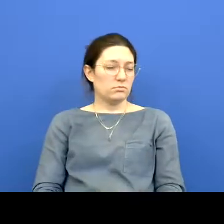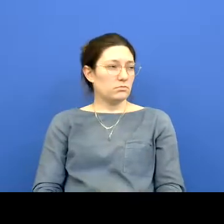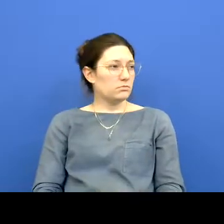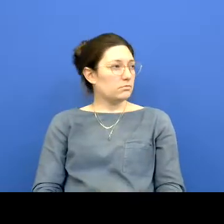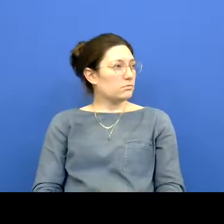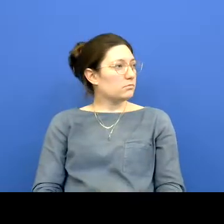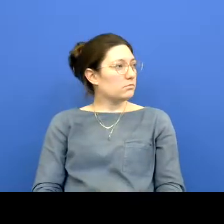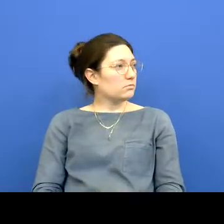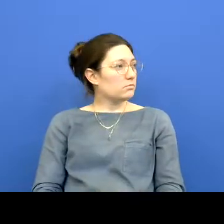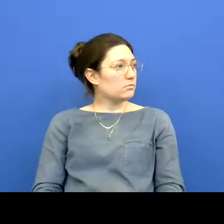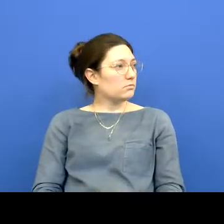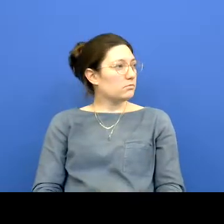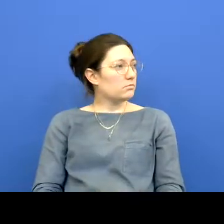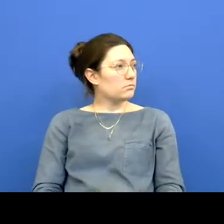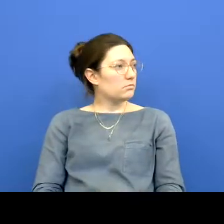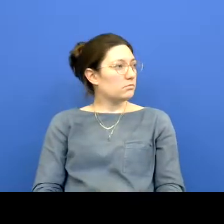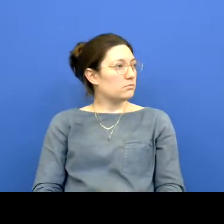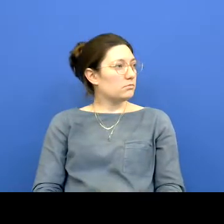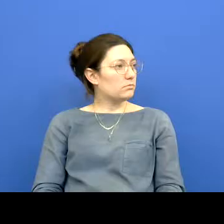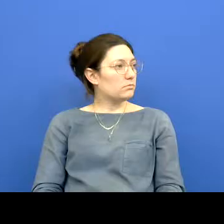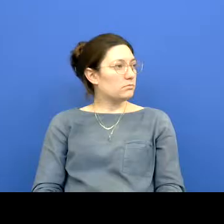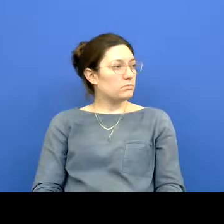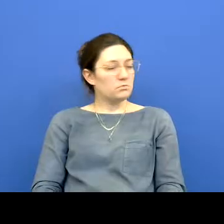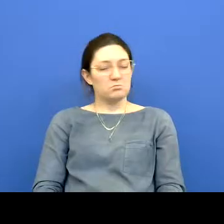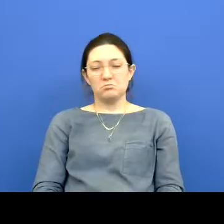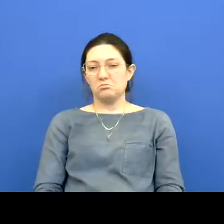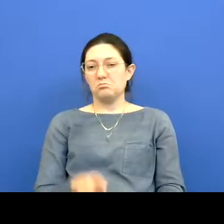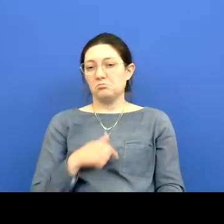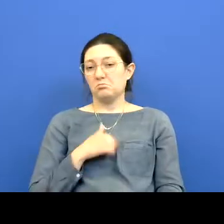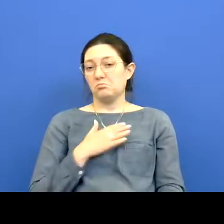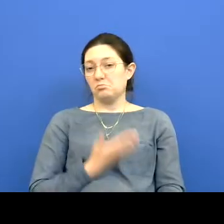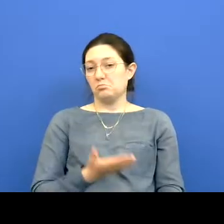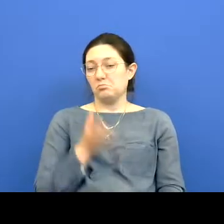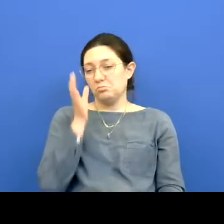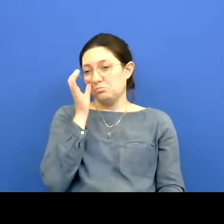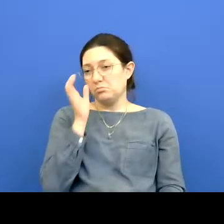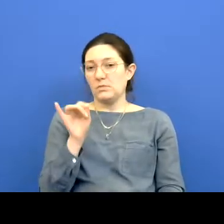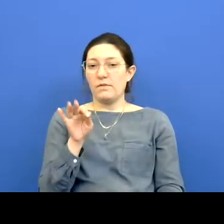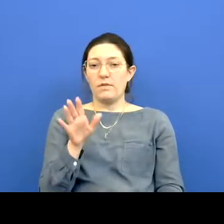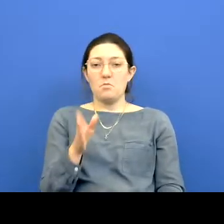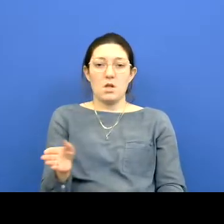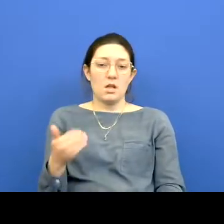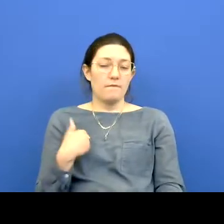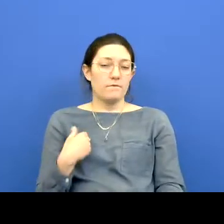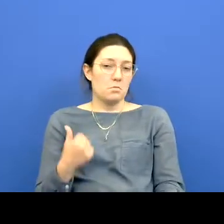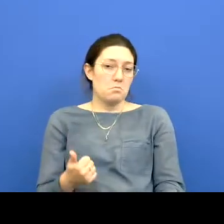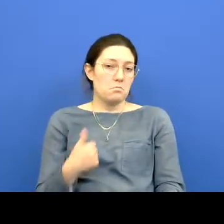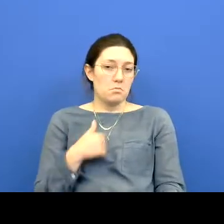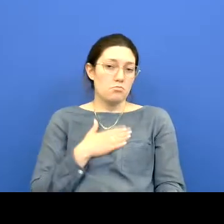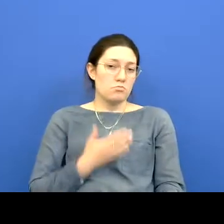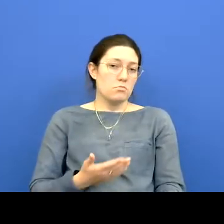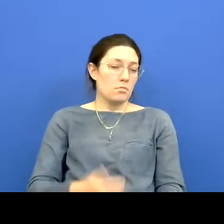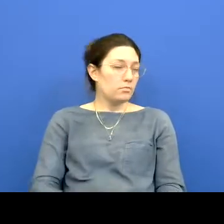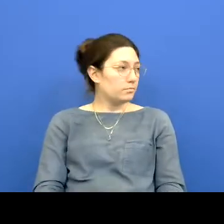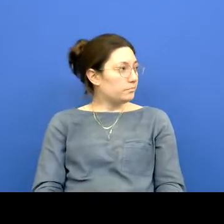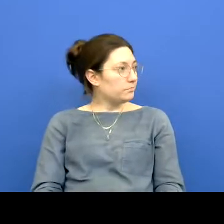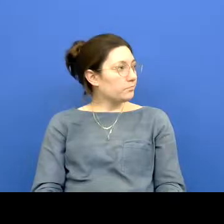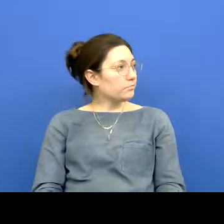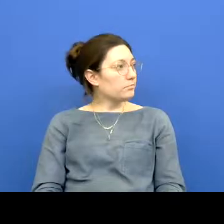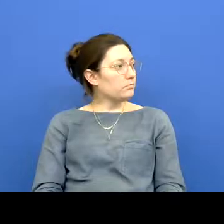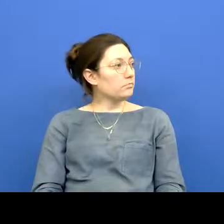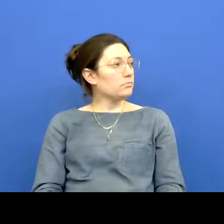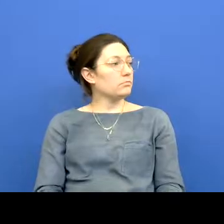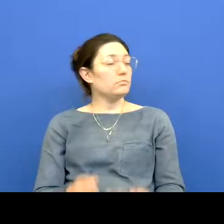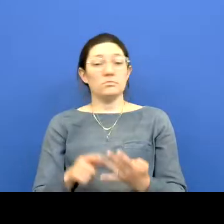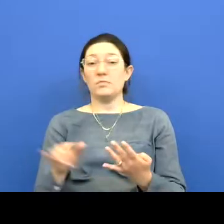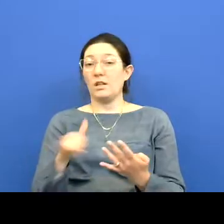So I'd be willing to see what they wanted. I'd be willing to see what their plans were. I wouldn't vote against it. Yeah, like I said, I don't know right